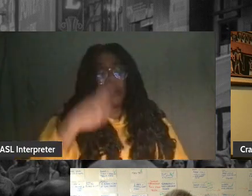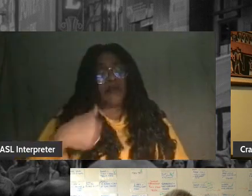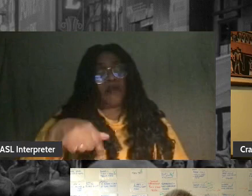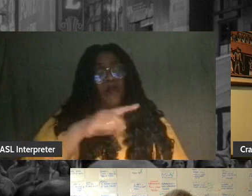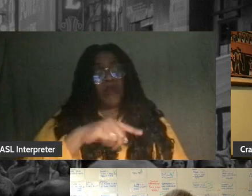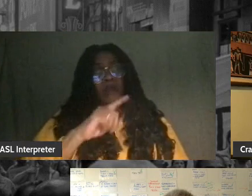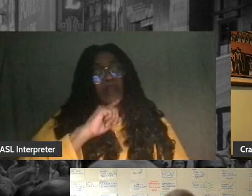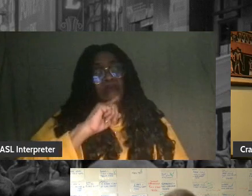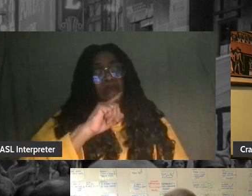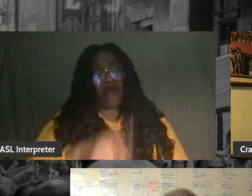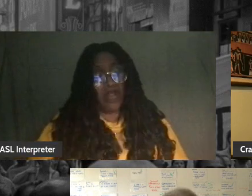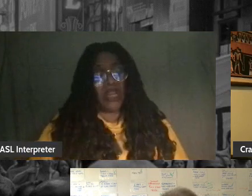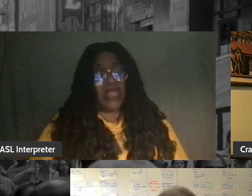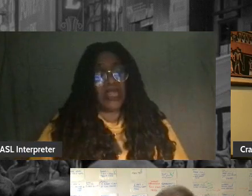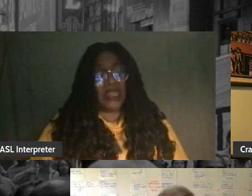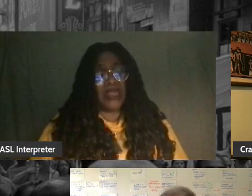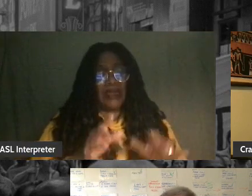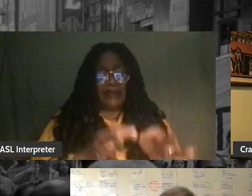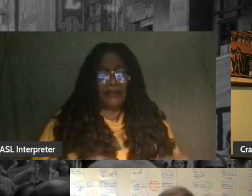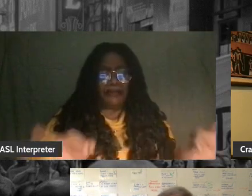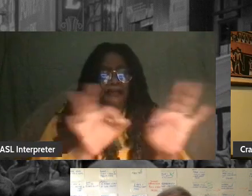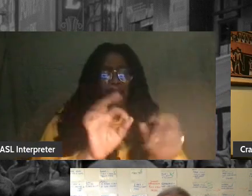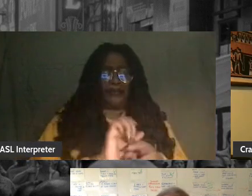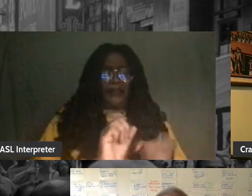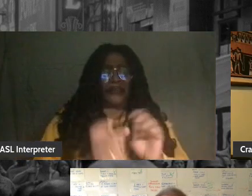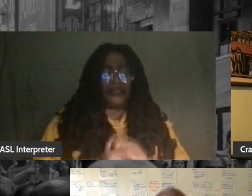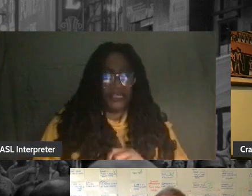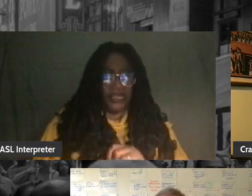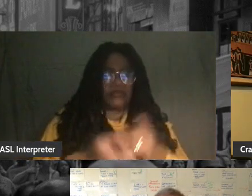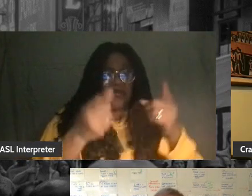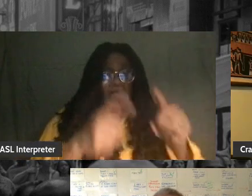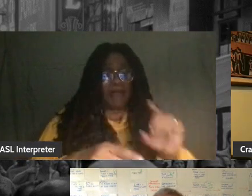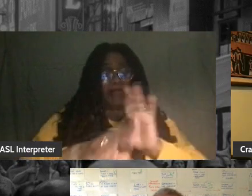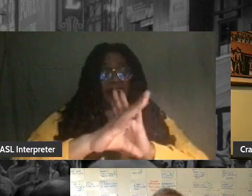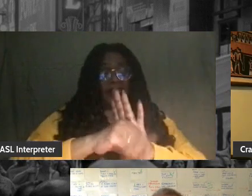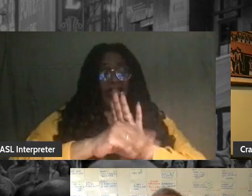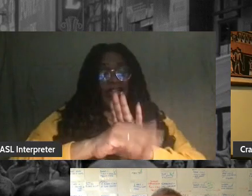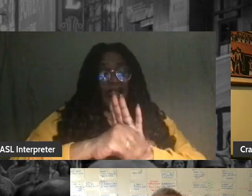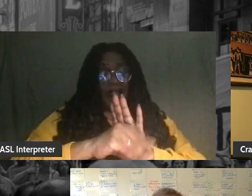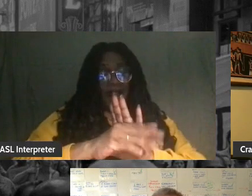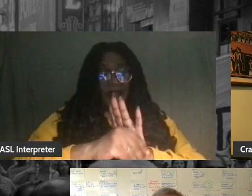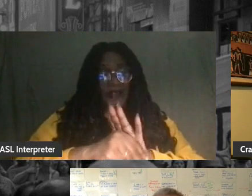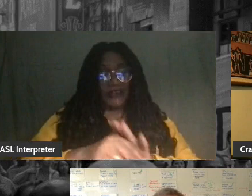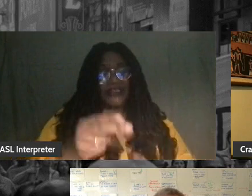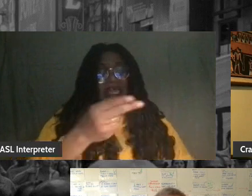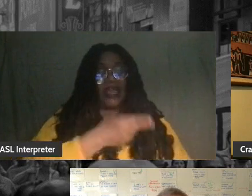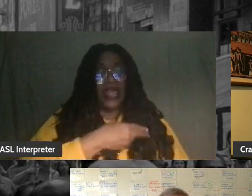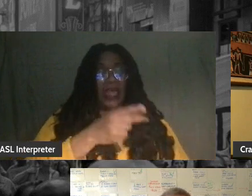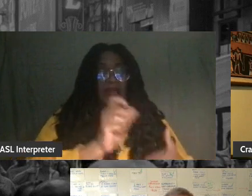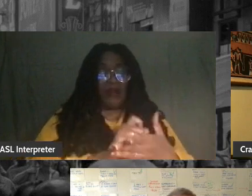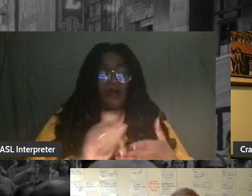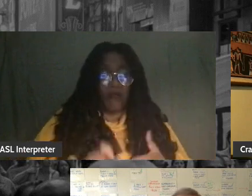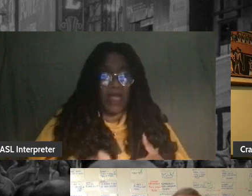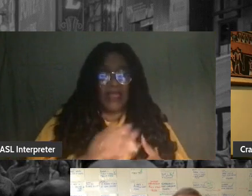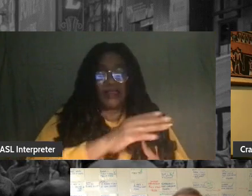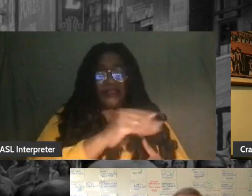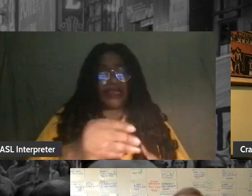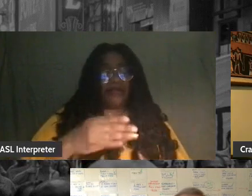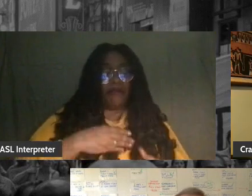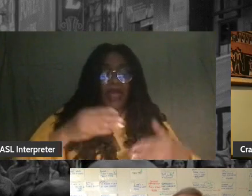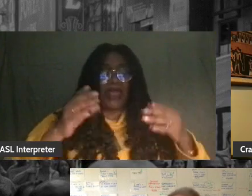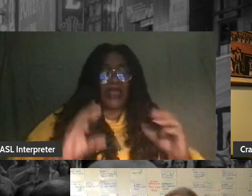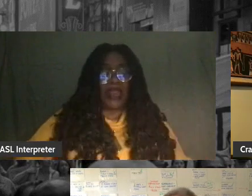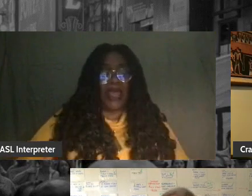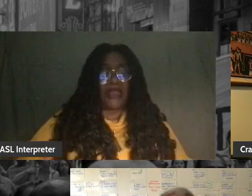really made a significant change when, you know, films that, you know, that Hannah writes and films that my clients write